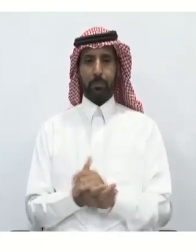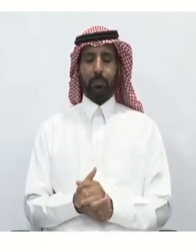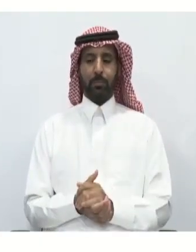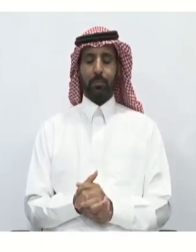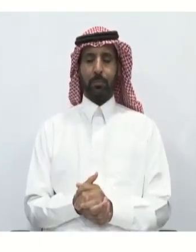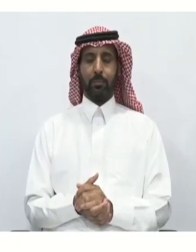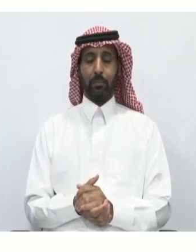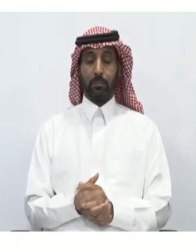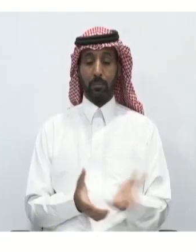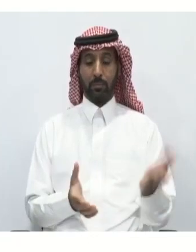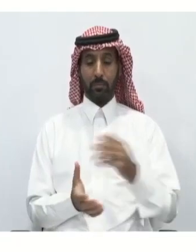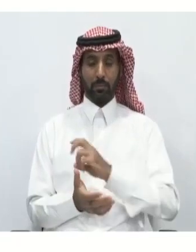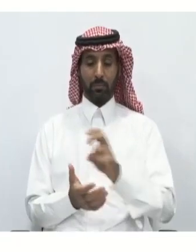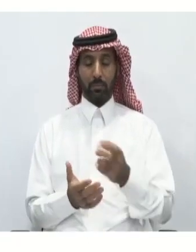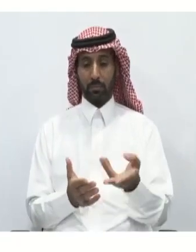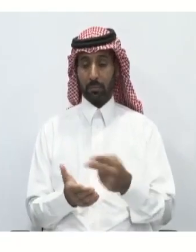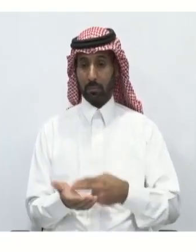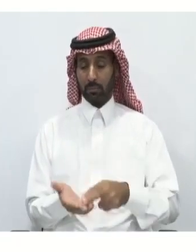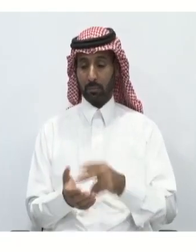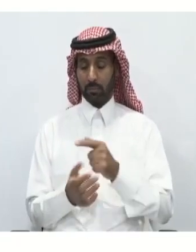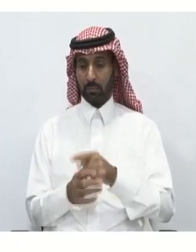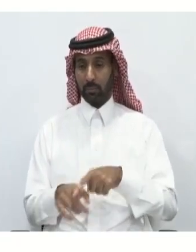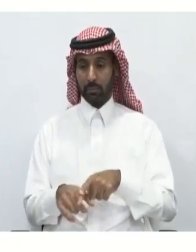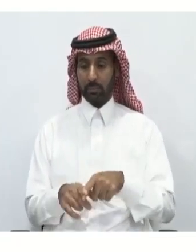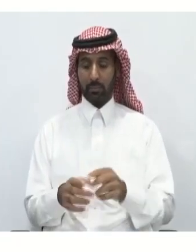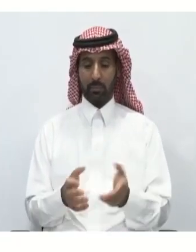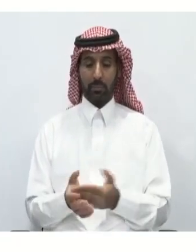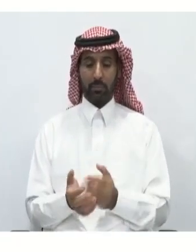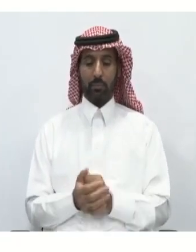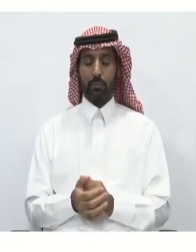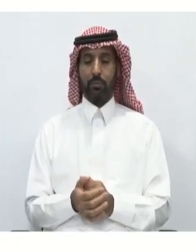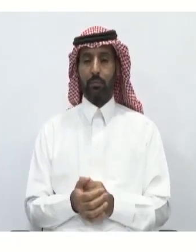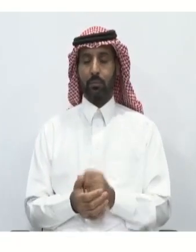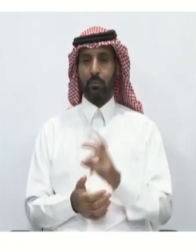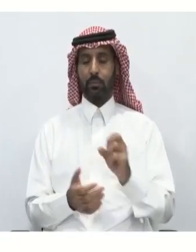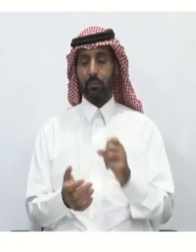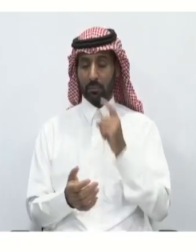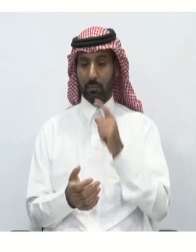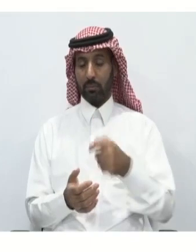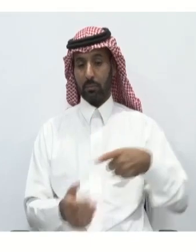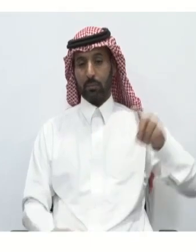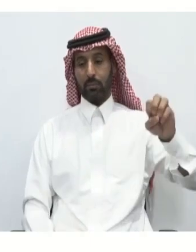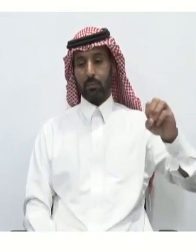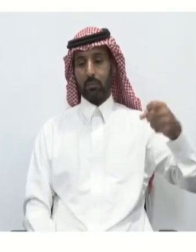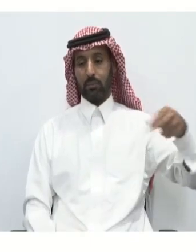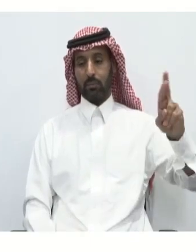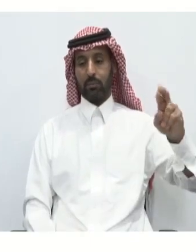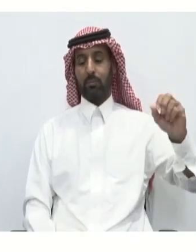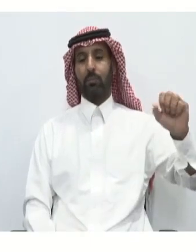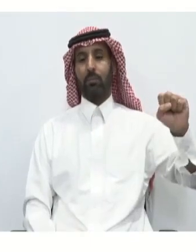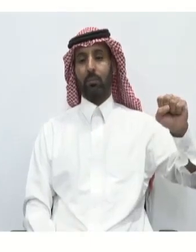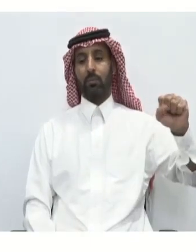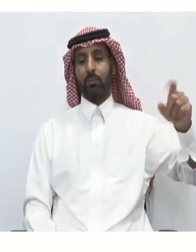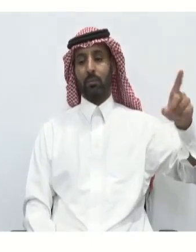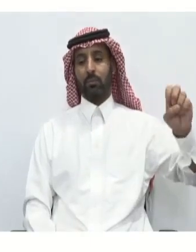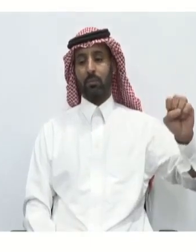nature. The next email here to friend@megagol.com, subject, the hotel. Dear Saeed, I hope all is